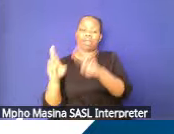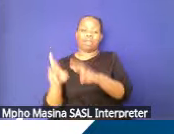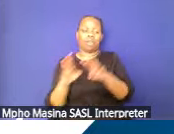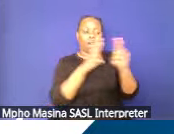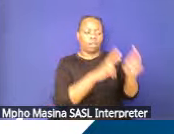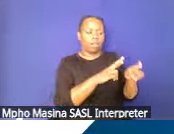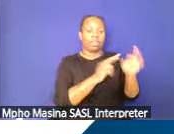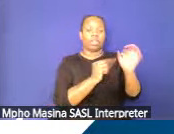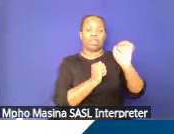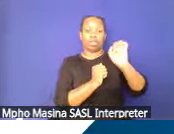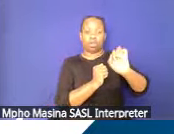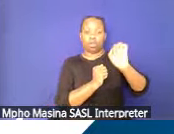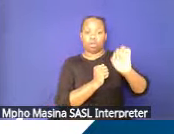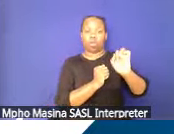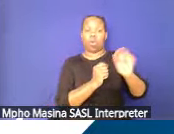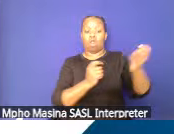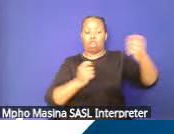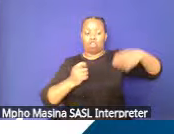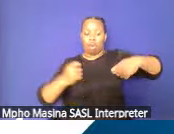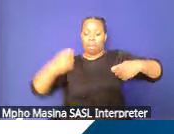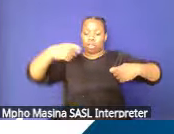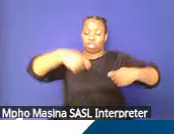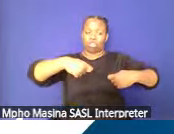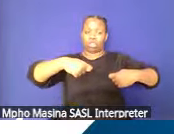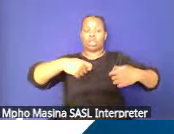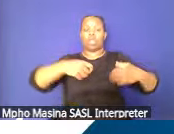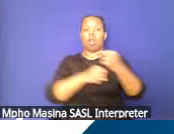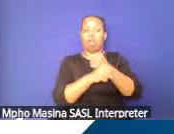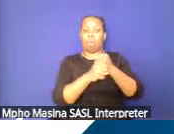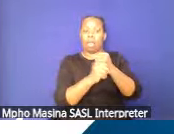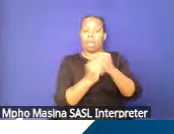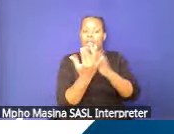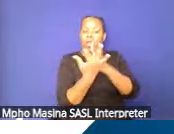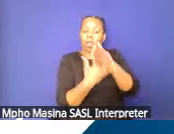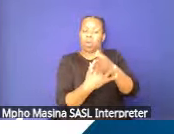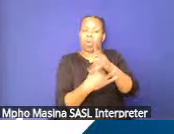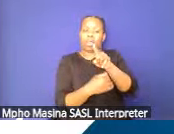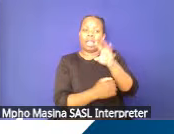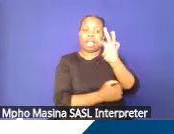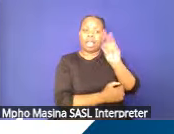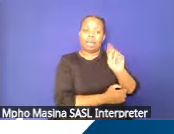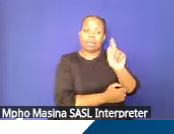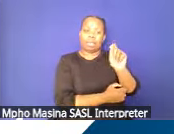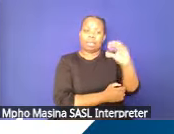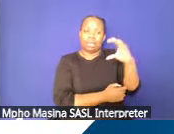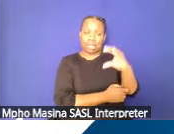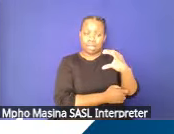make to a medical scheme or a medical aid,